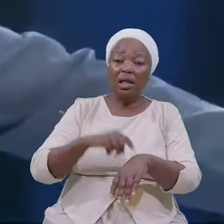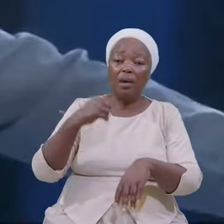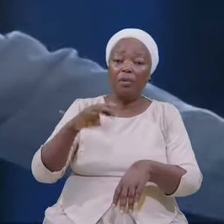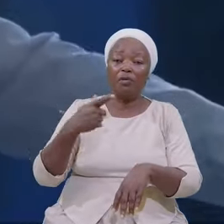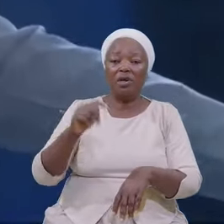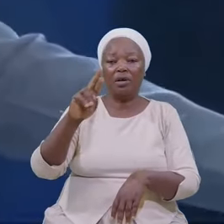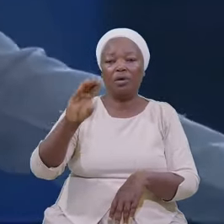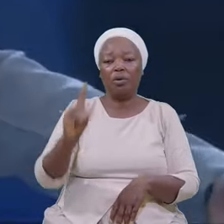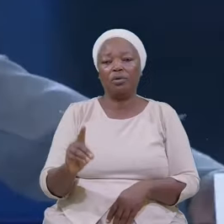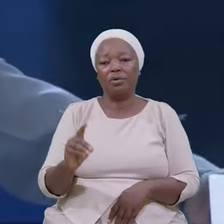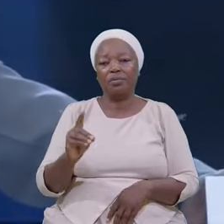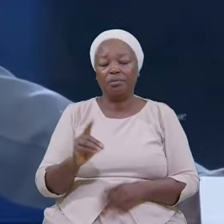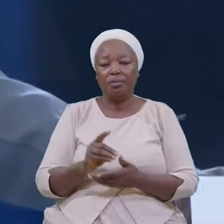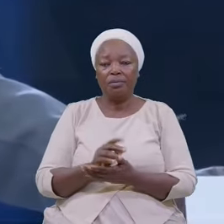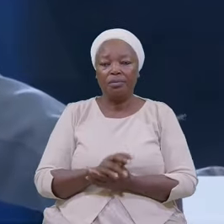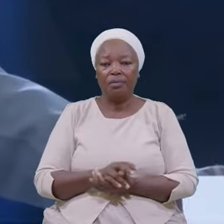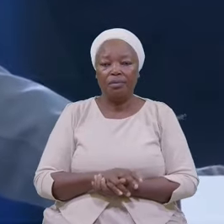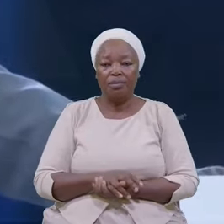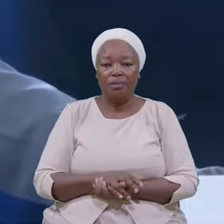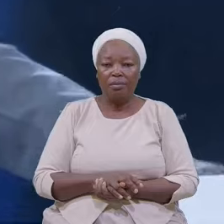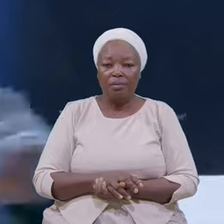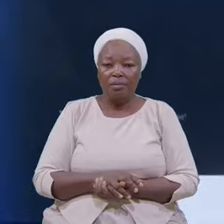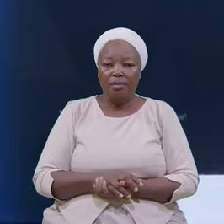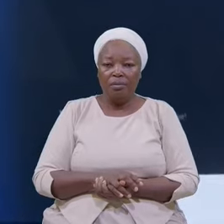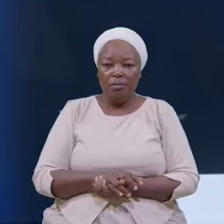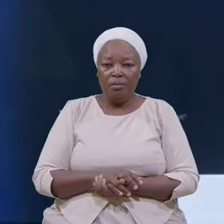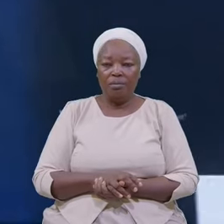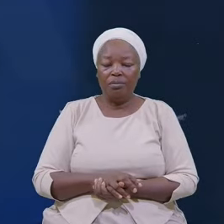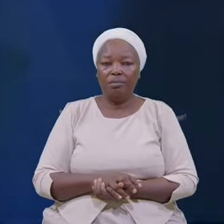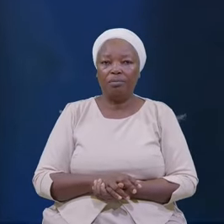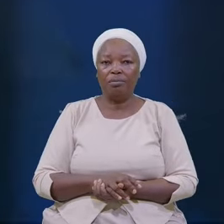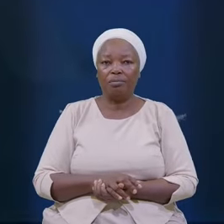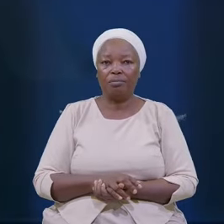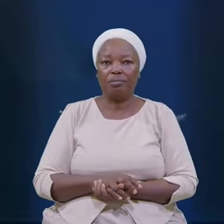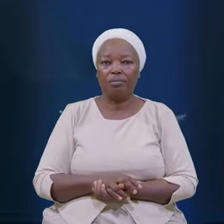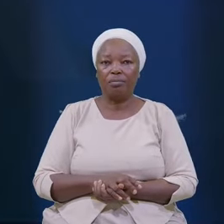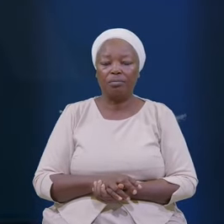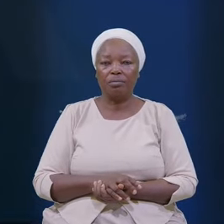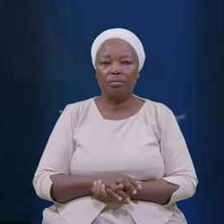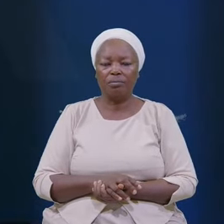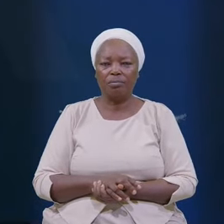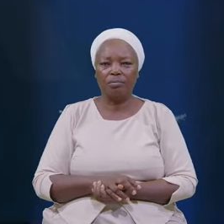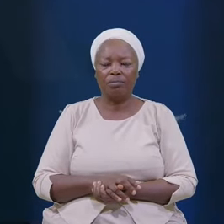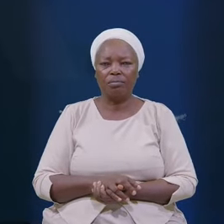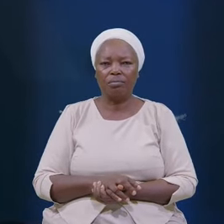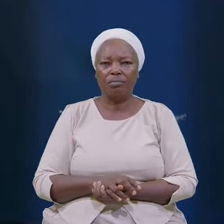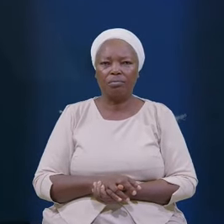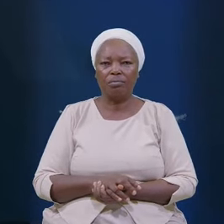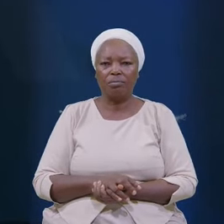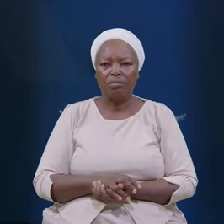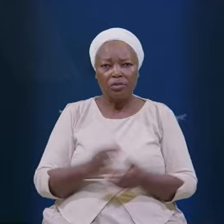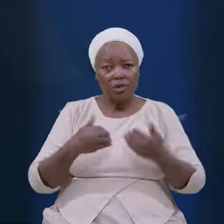rod. Pour que la loi de Moïse ait quelque chose en vous, il faut que vous soyez fouetté, battu. Have you